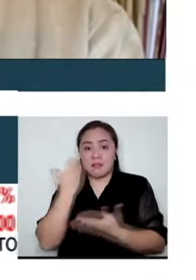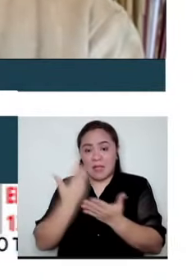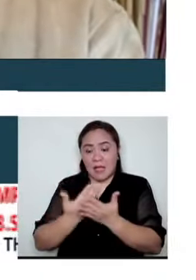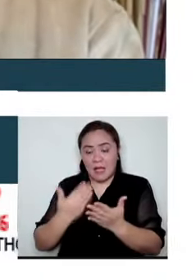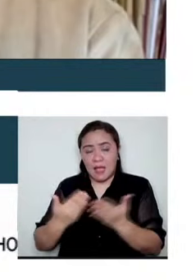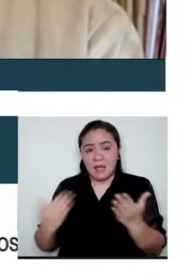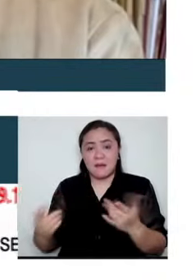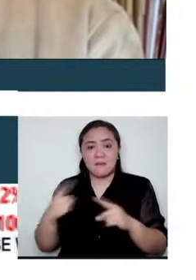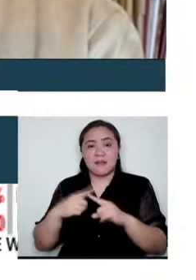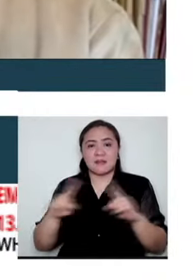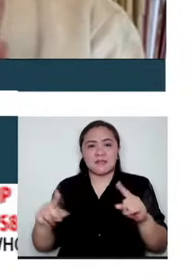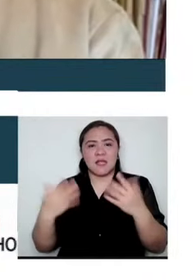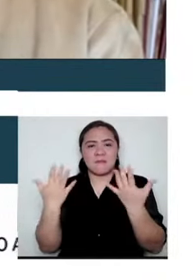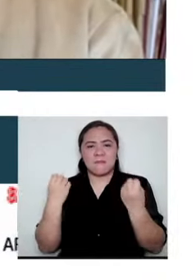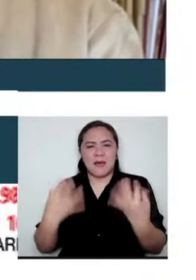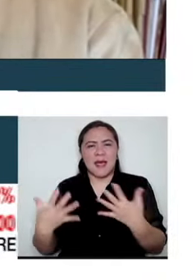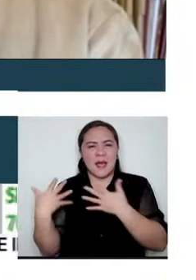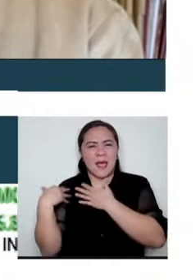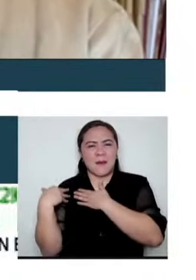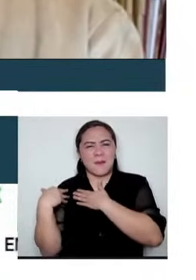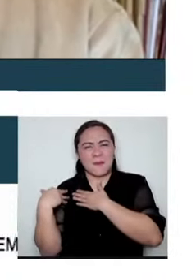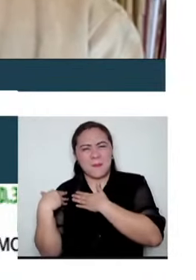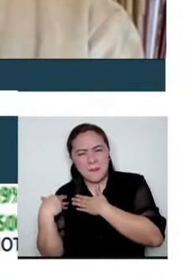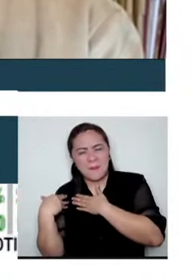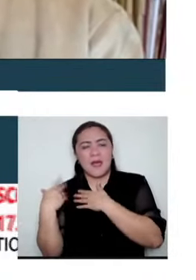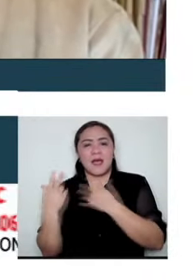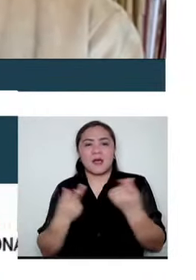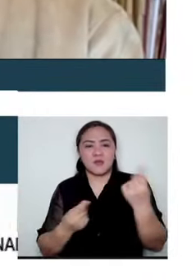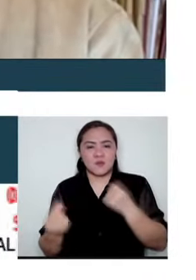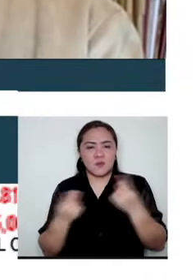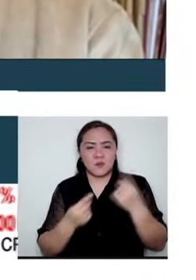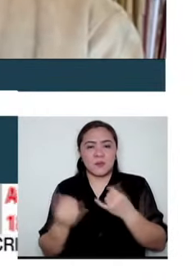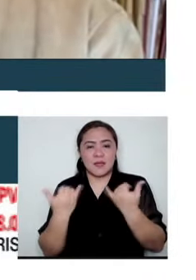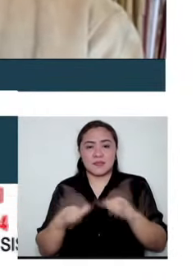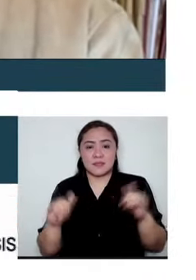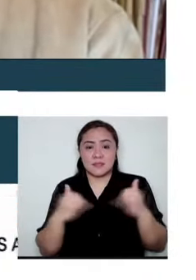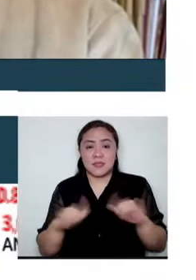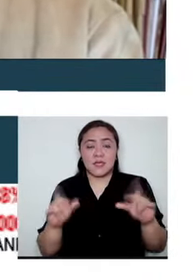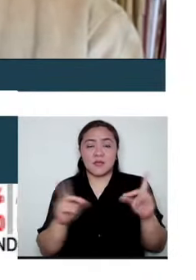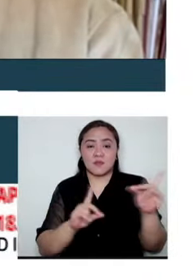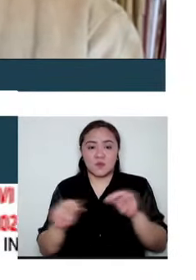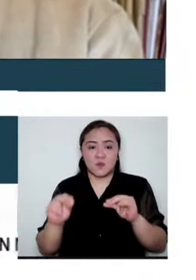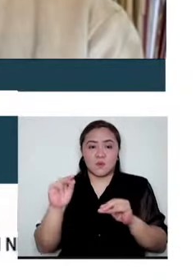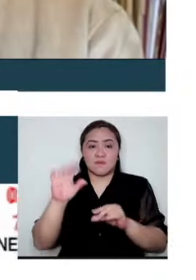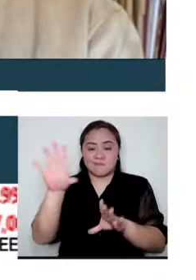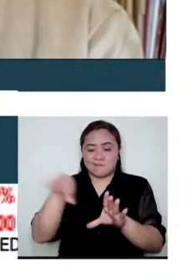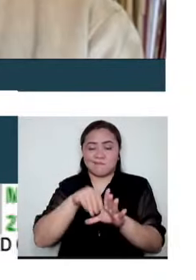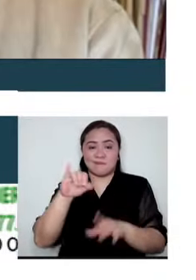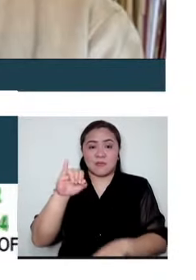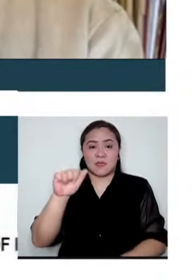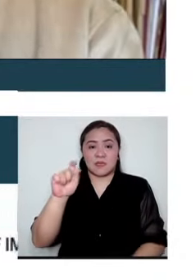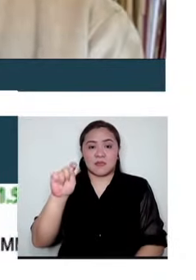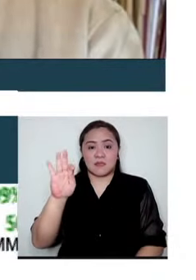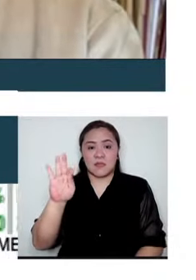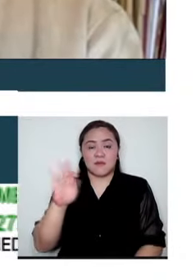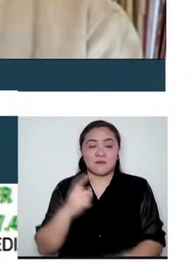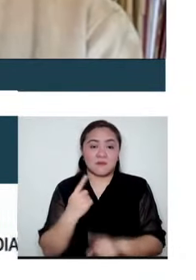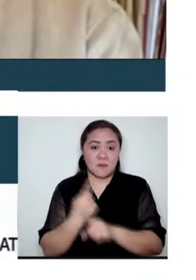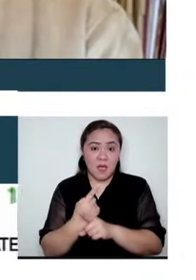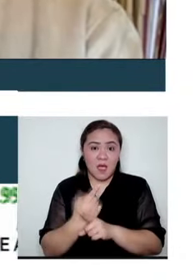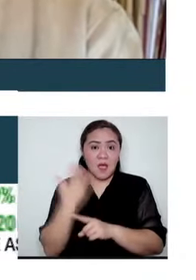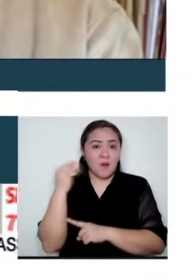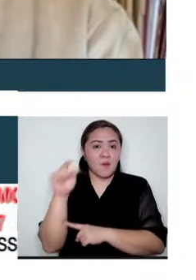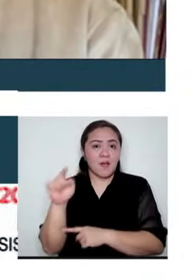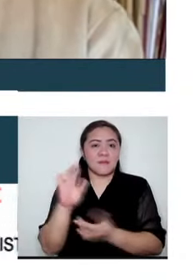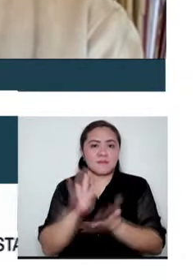lack of resources, overburdened. And I've been saying this, they should be part of the IATF. They should have a seat at the